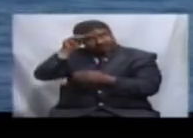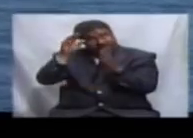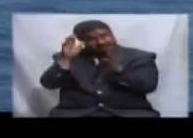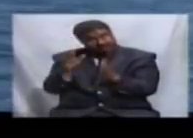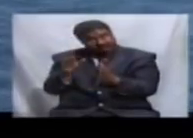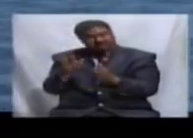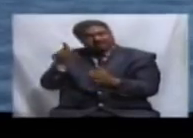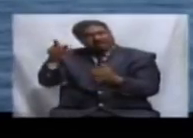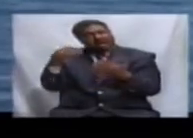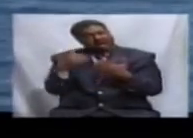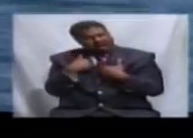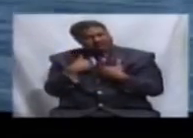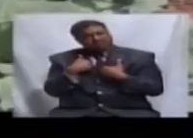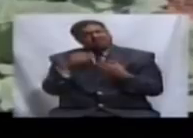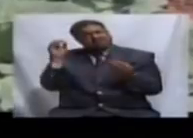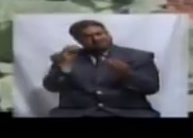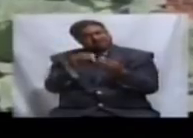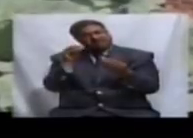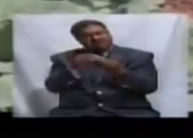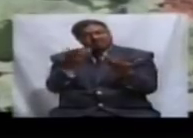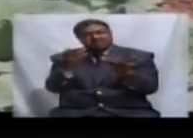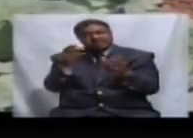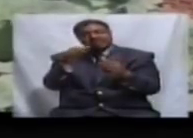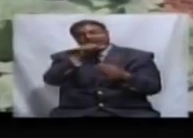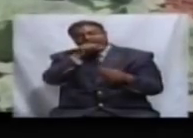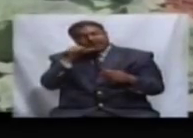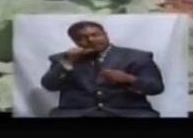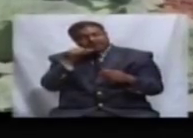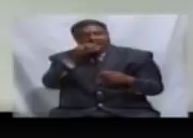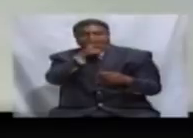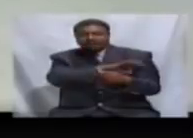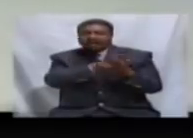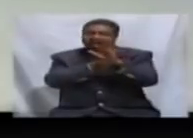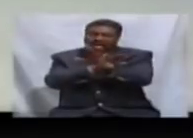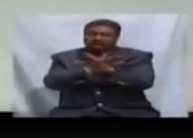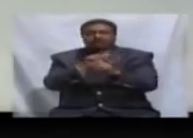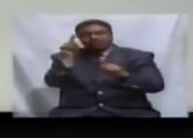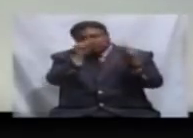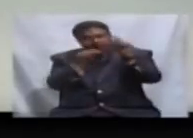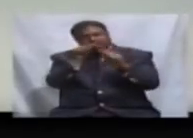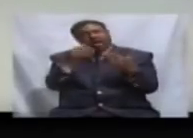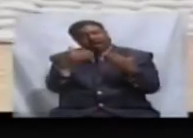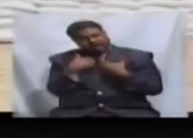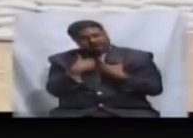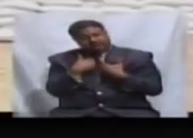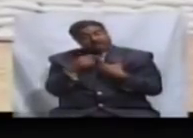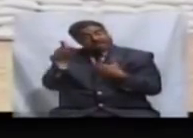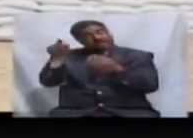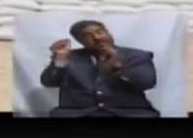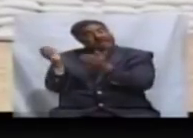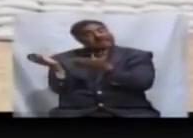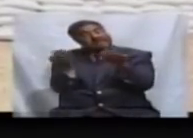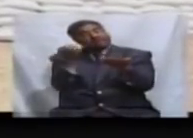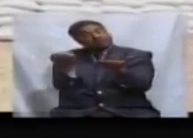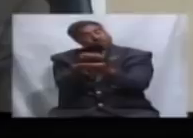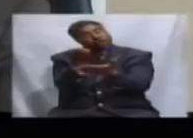use its comparative advantage in sectors such as agriculture and tourism to spur economic development in line